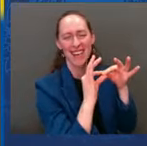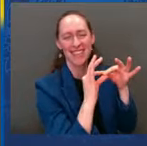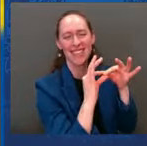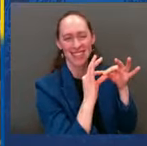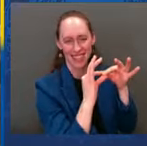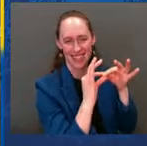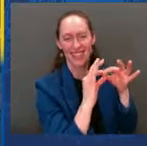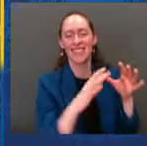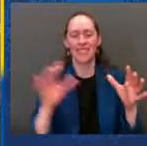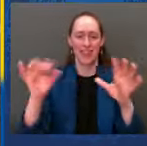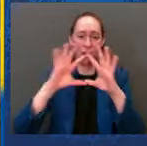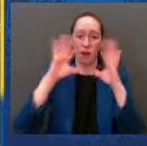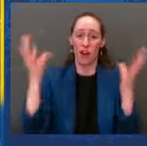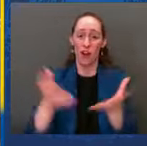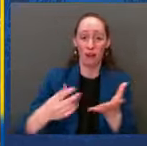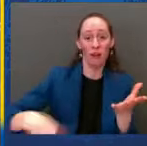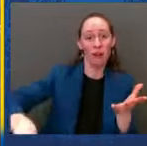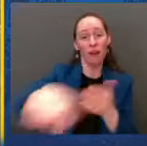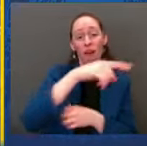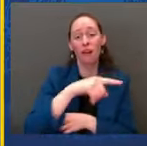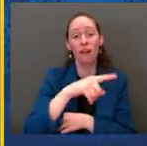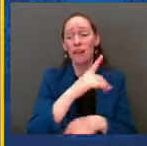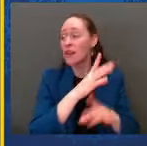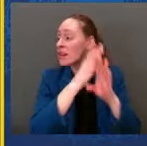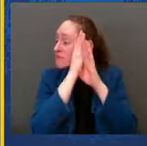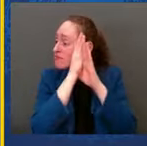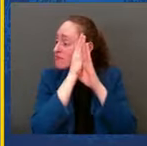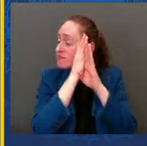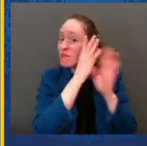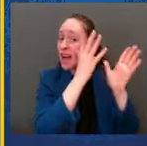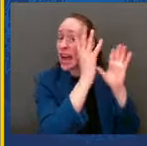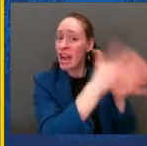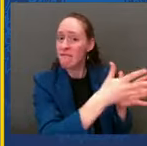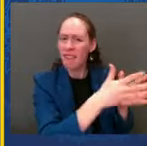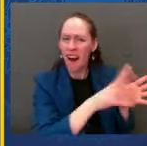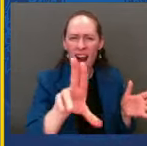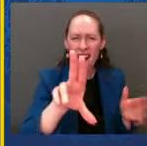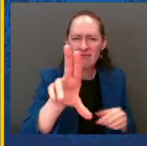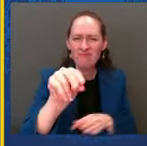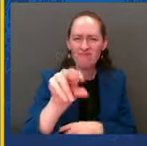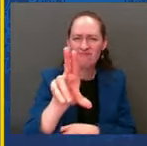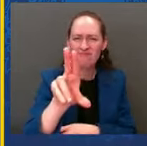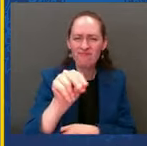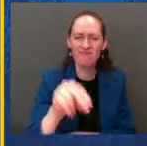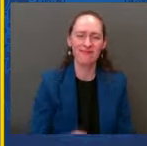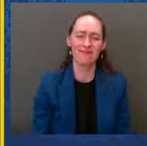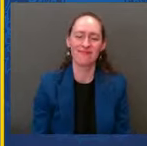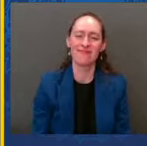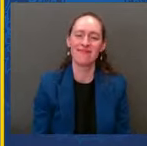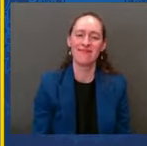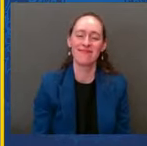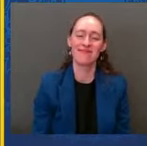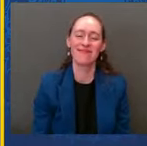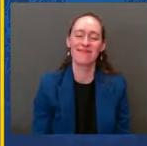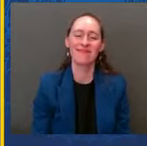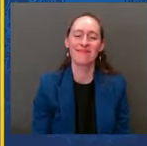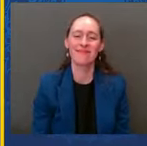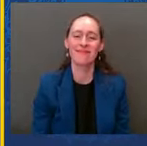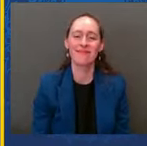We also faced fundamental questions about the commitment to the most basic of principles. Would we